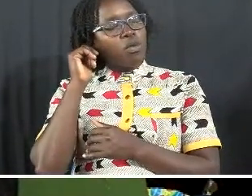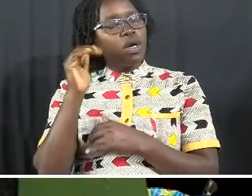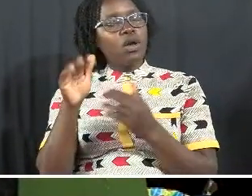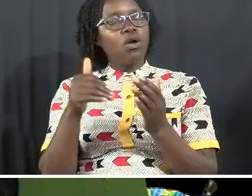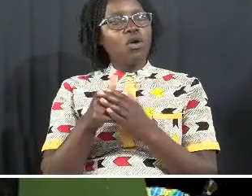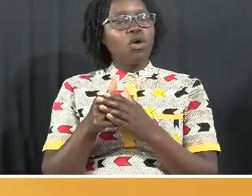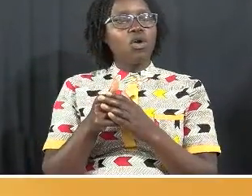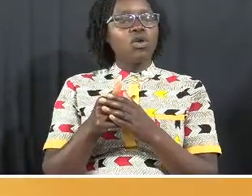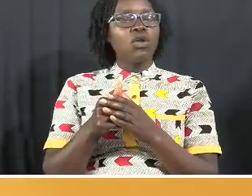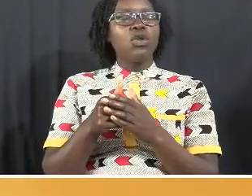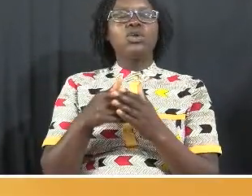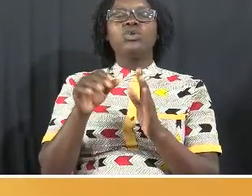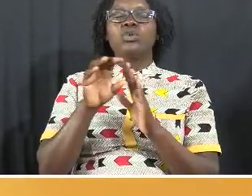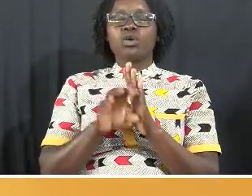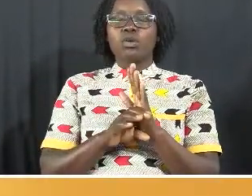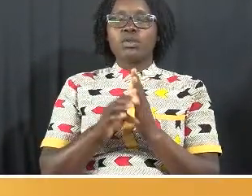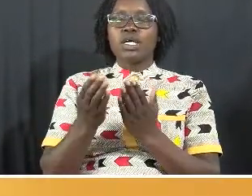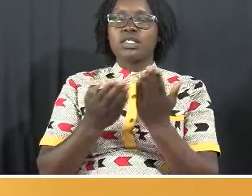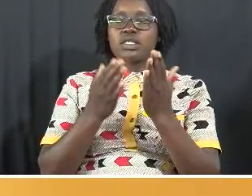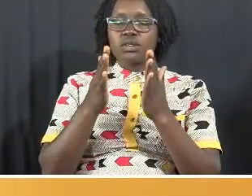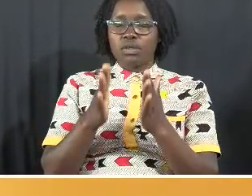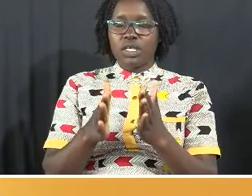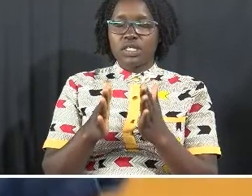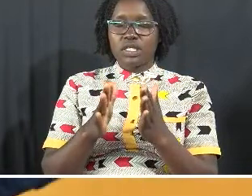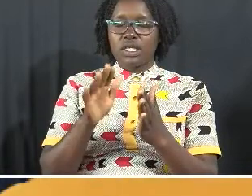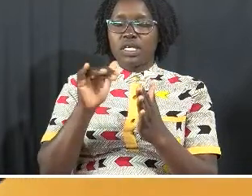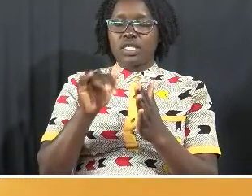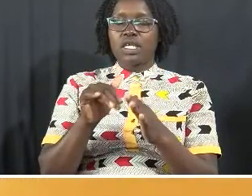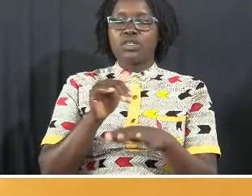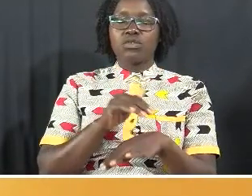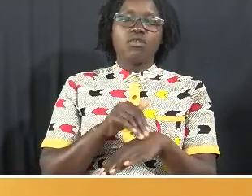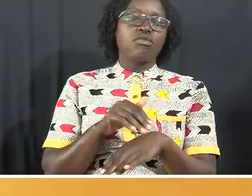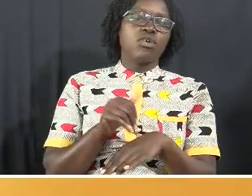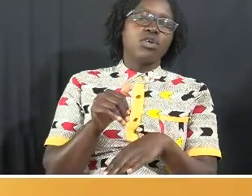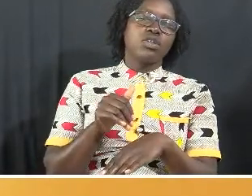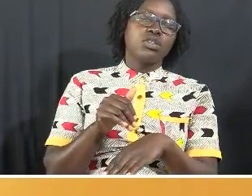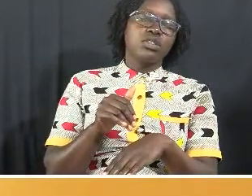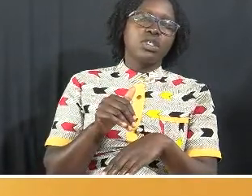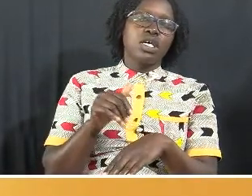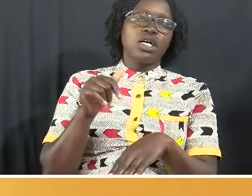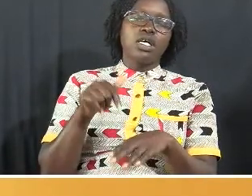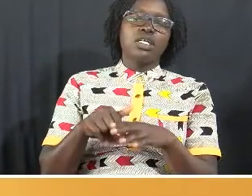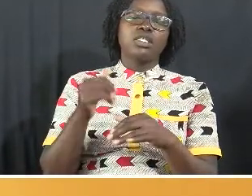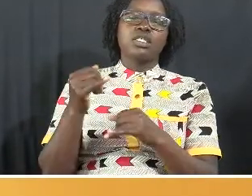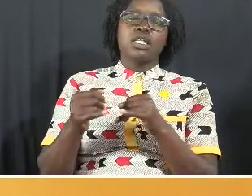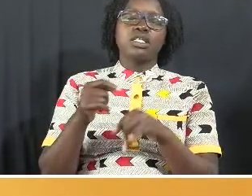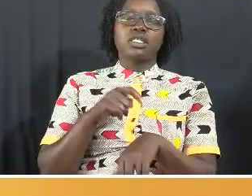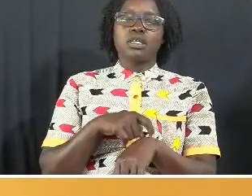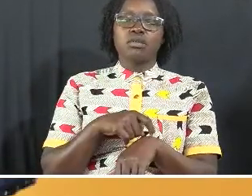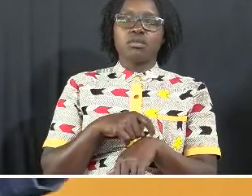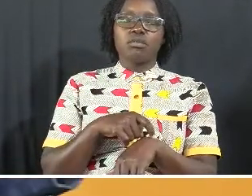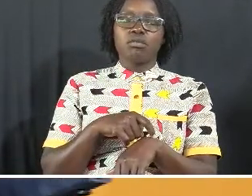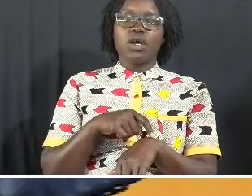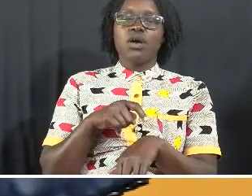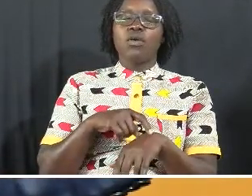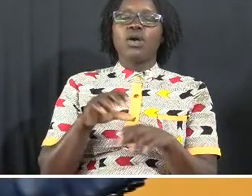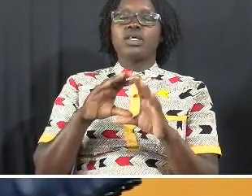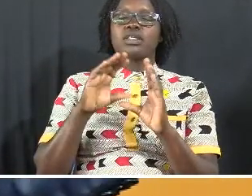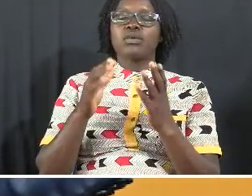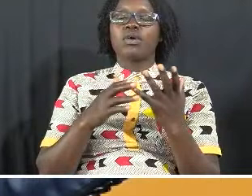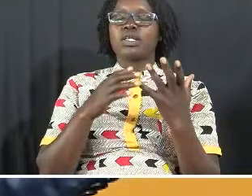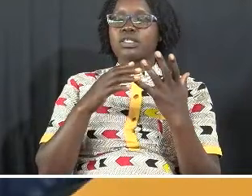biddings as stewards that you have called in this last time when the world is